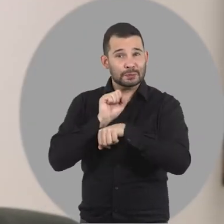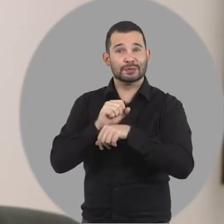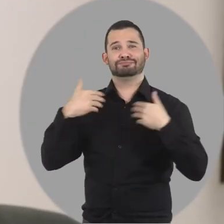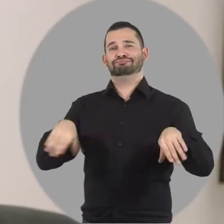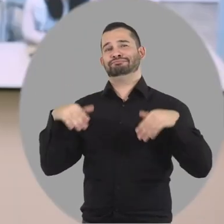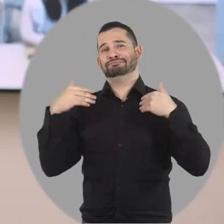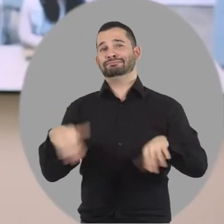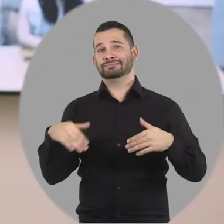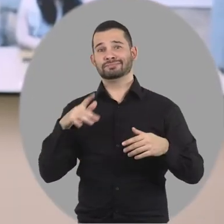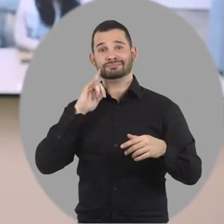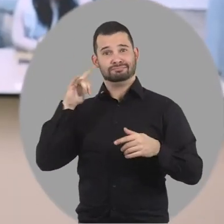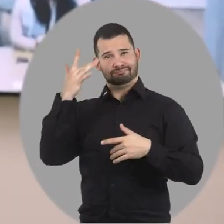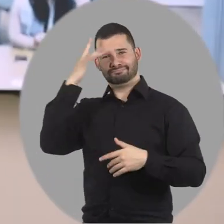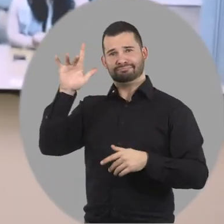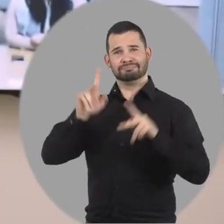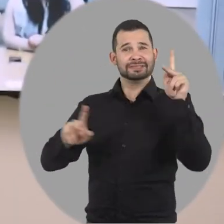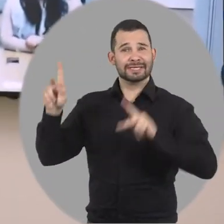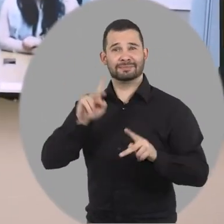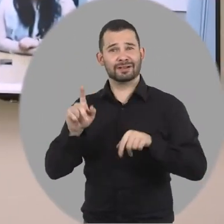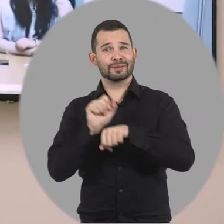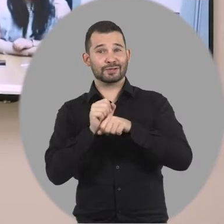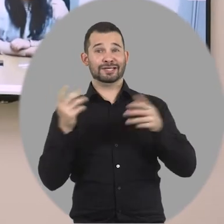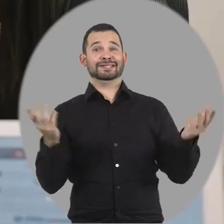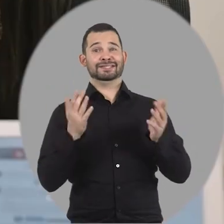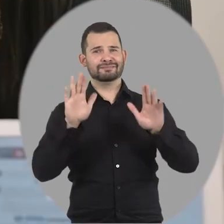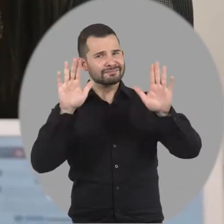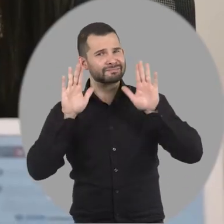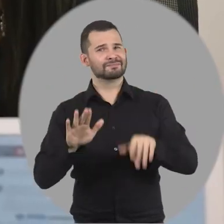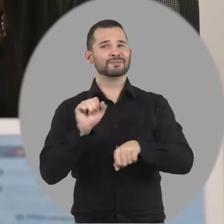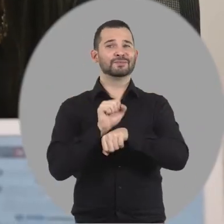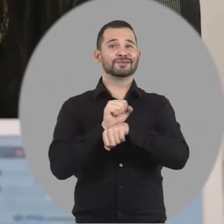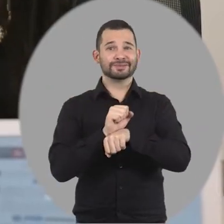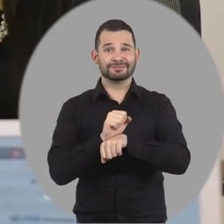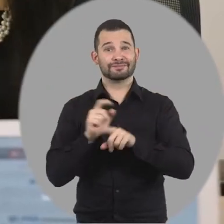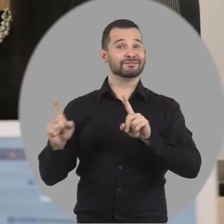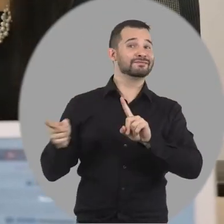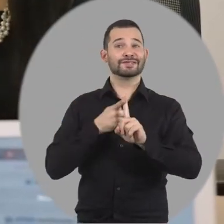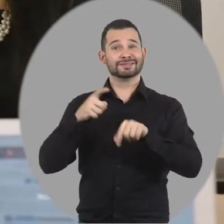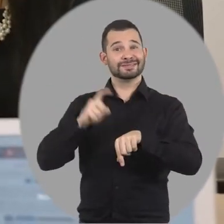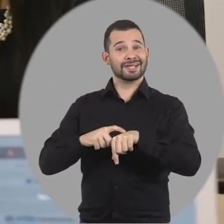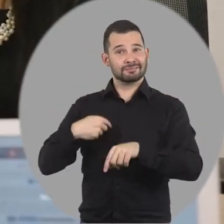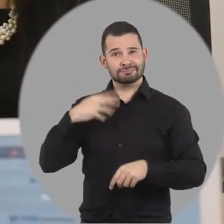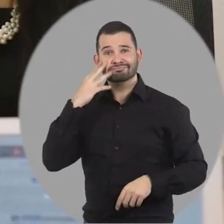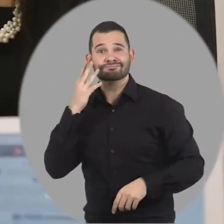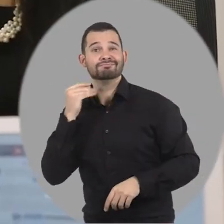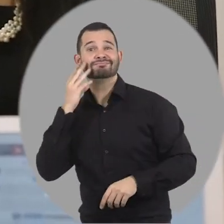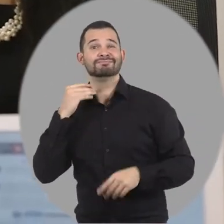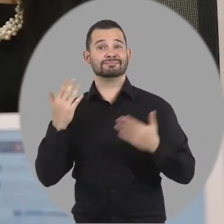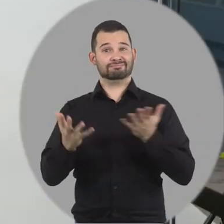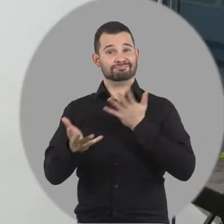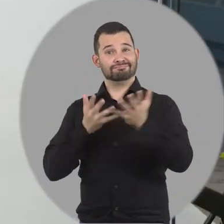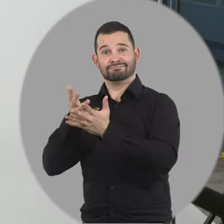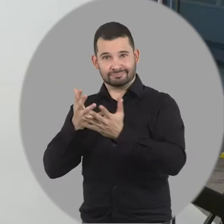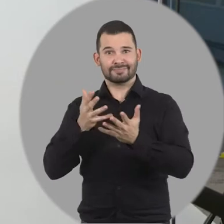And there are some extremely bright people here that are just doing some phenomenal work. And it's the first time that I've ever